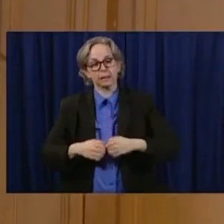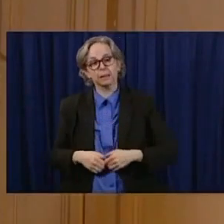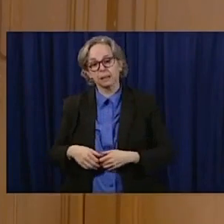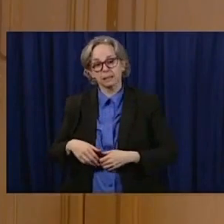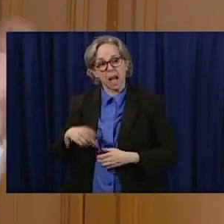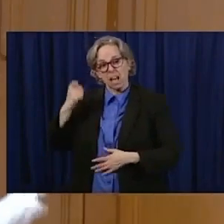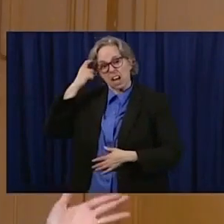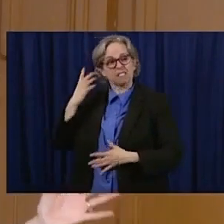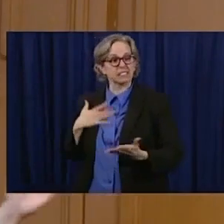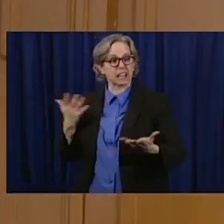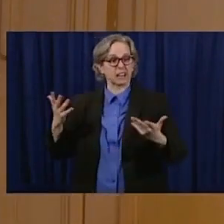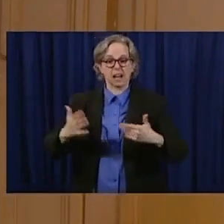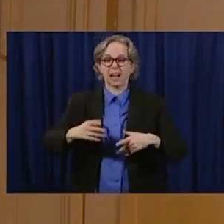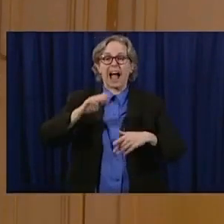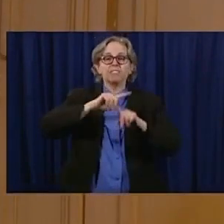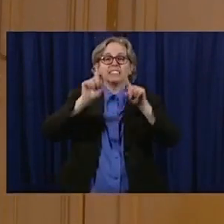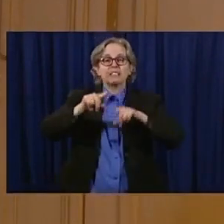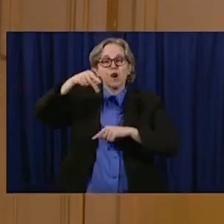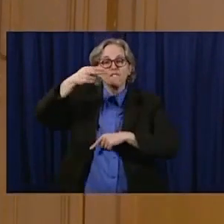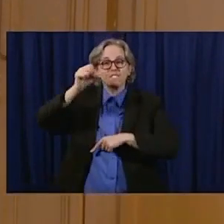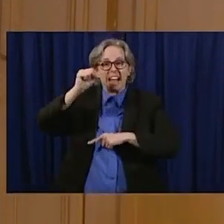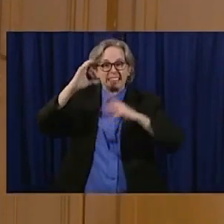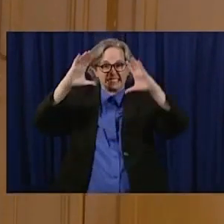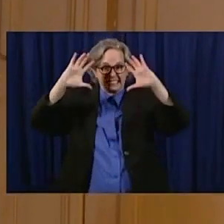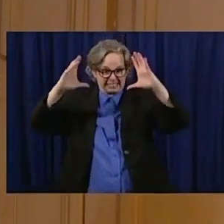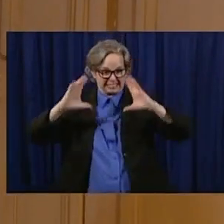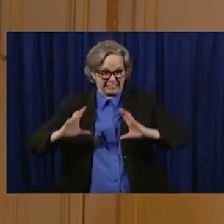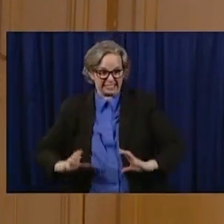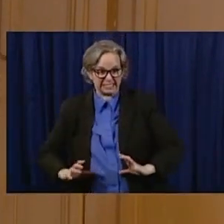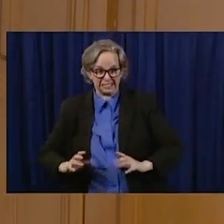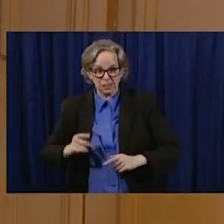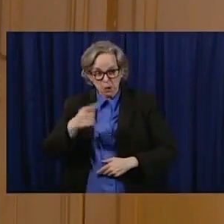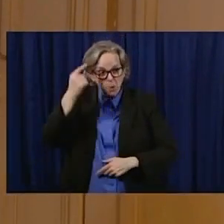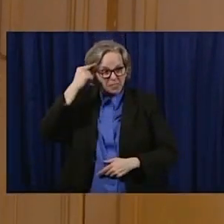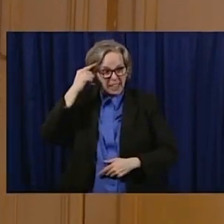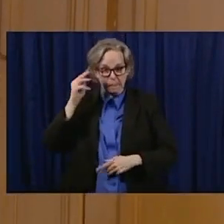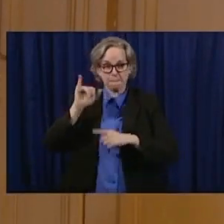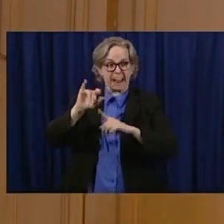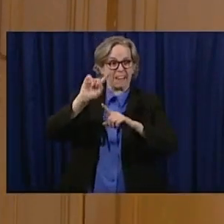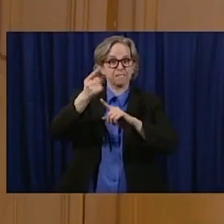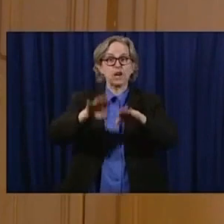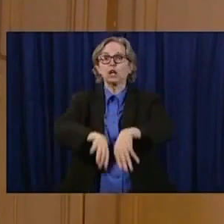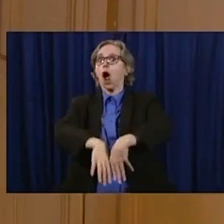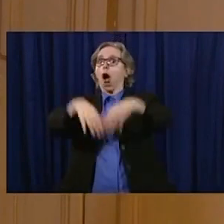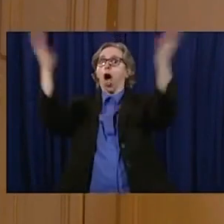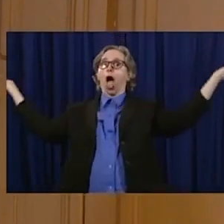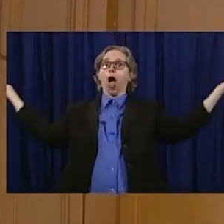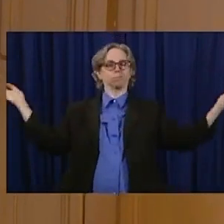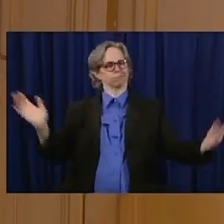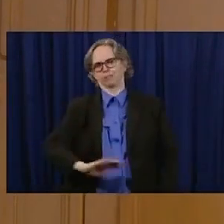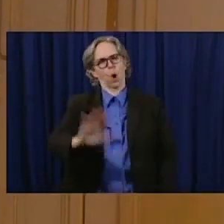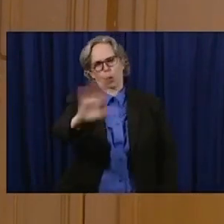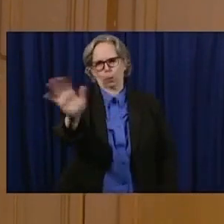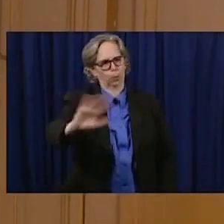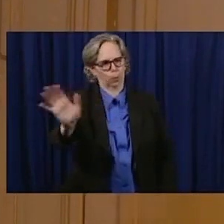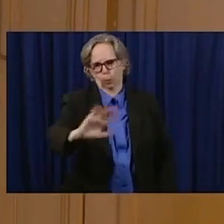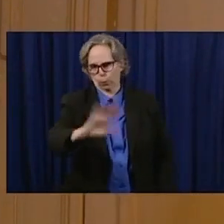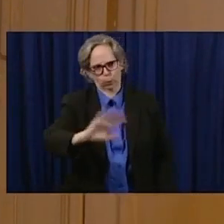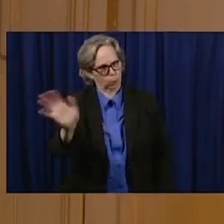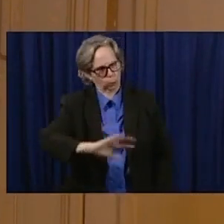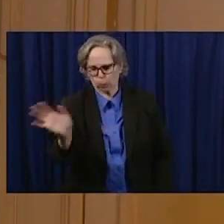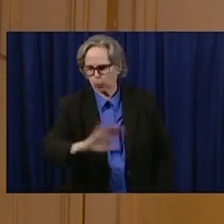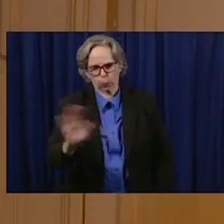thinks like it's wide open May 1st, going back to life as normal. It's really hard to hear that, but we are not going back to 6 months